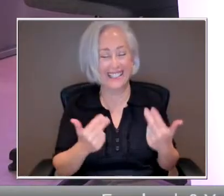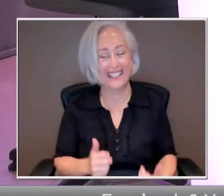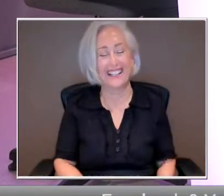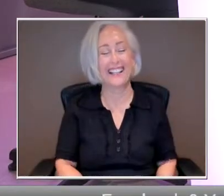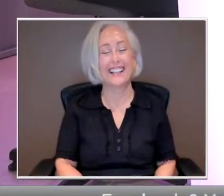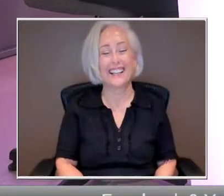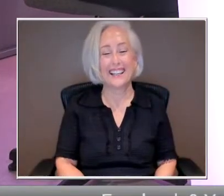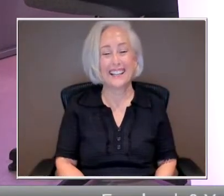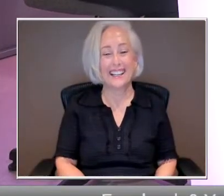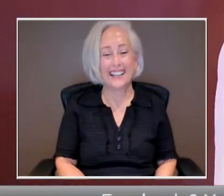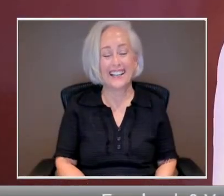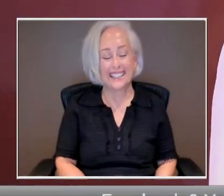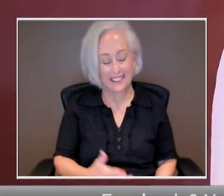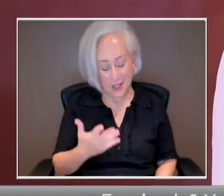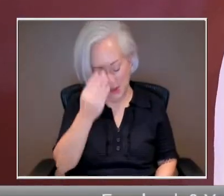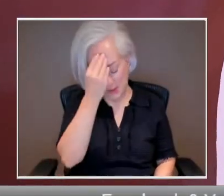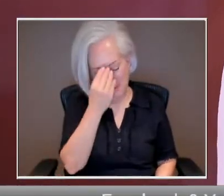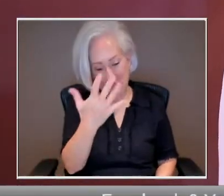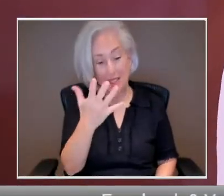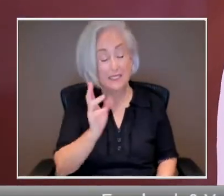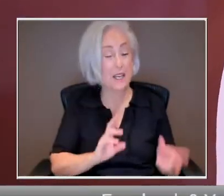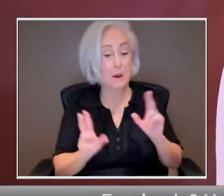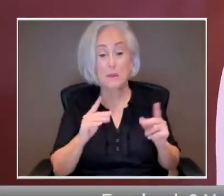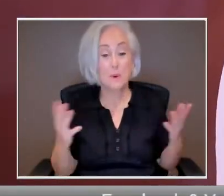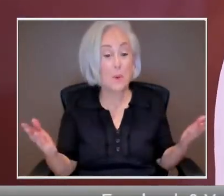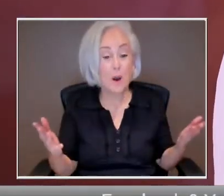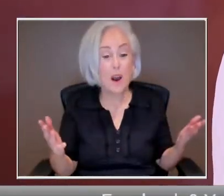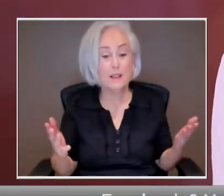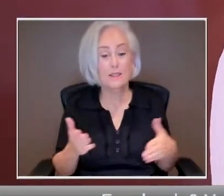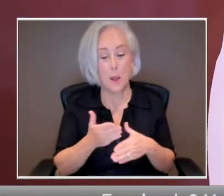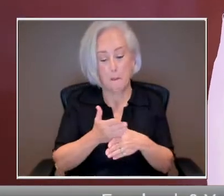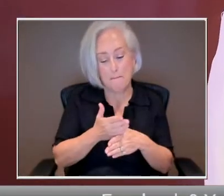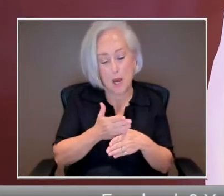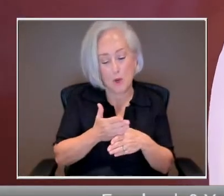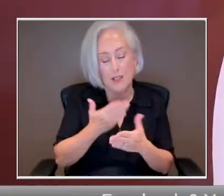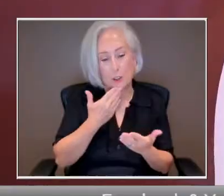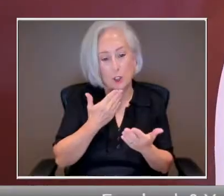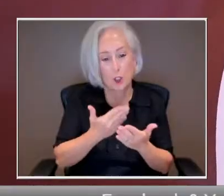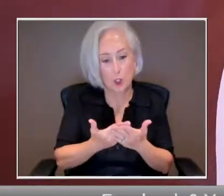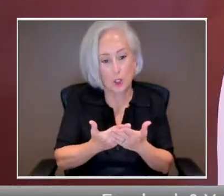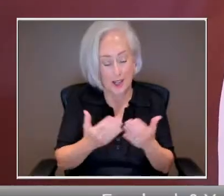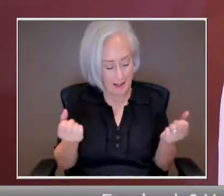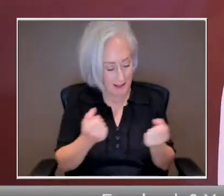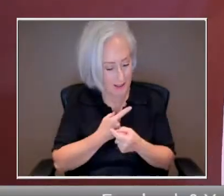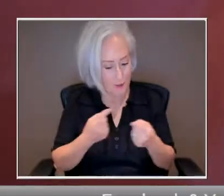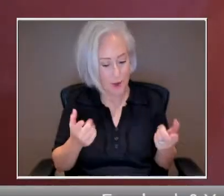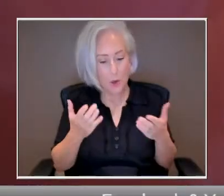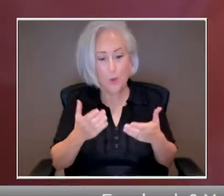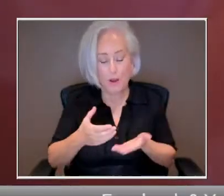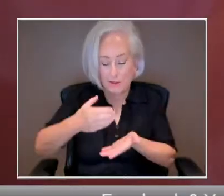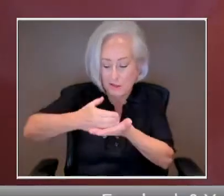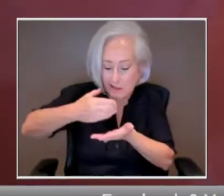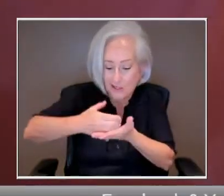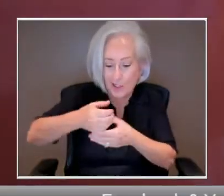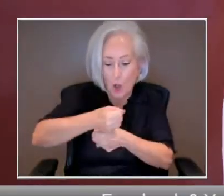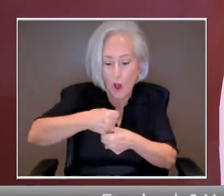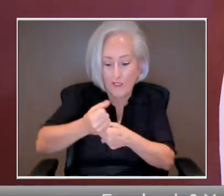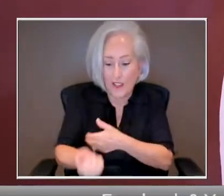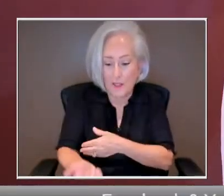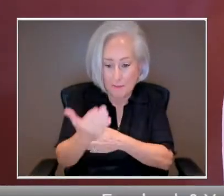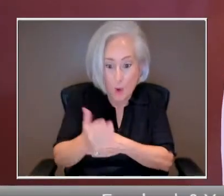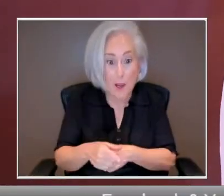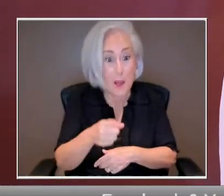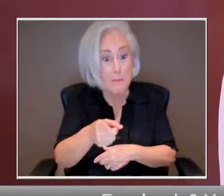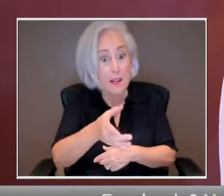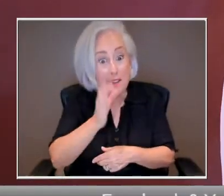so what we tell patients is that, you know, moderation is good. You know, we all want to have a cup of coffee in the morning, right? You know, so if you're having like 5 to 6 cups of coffee or,